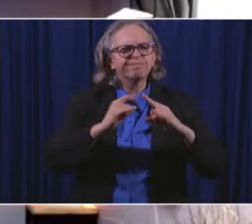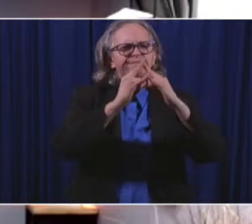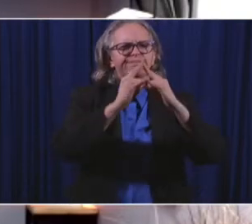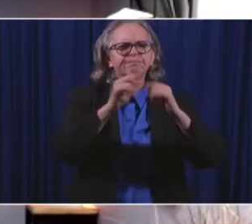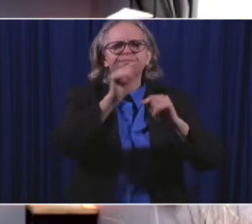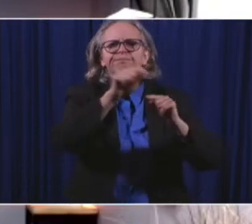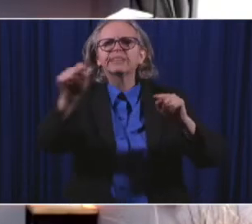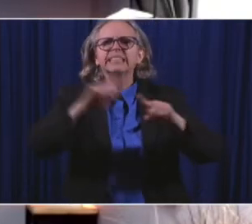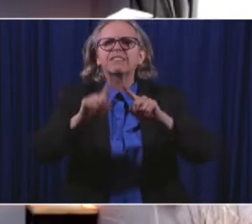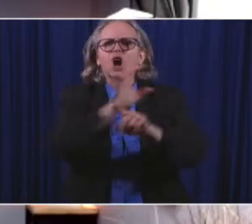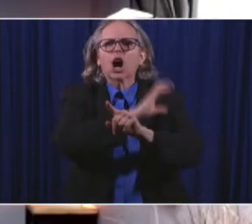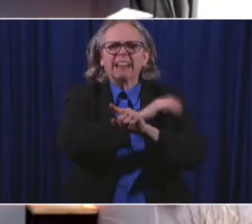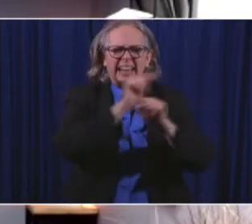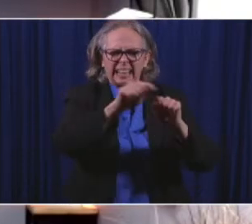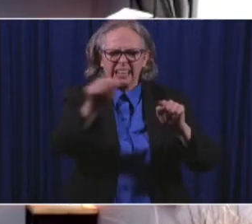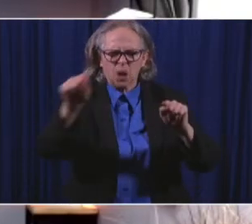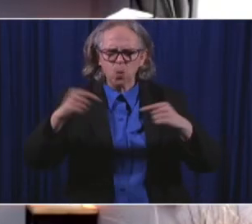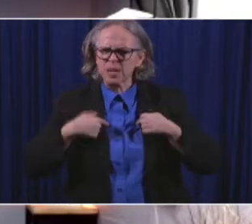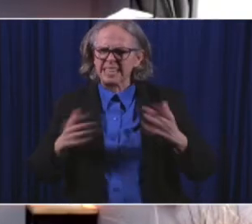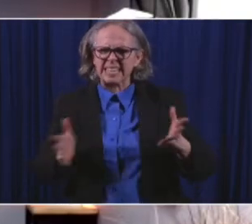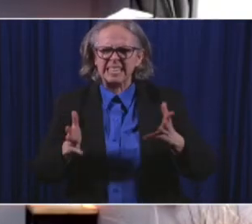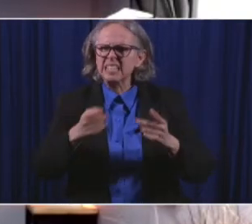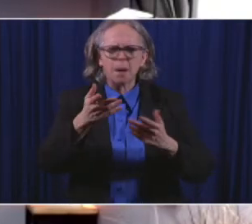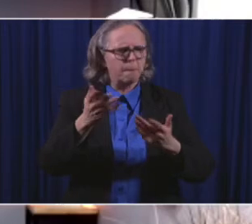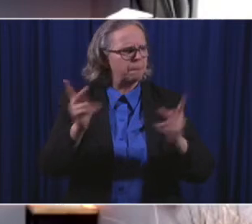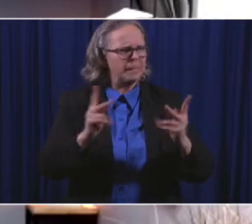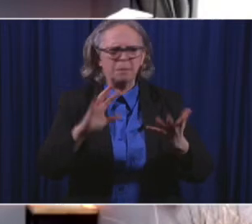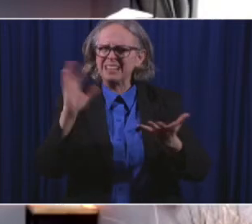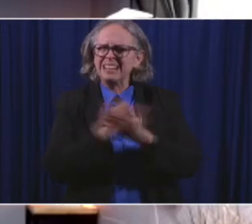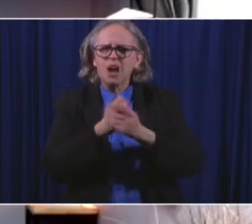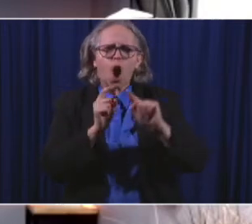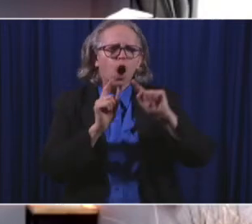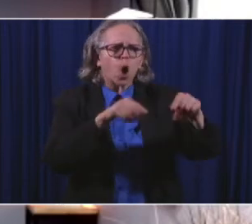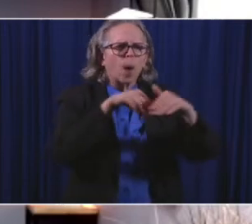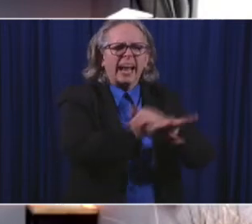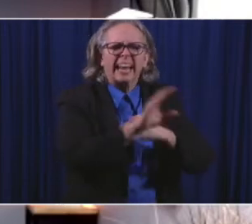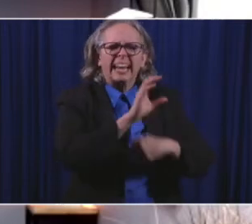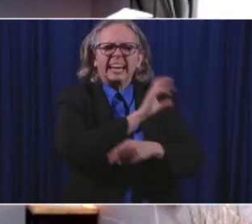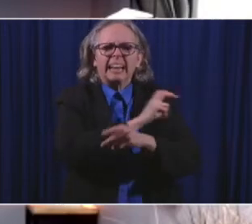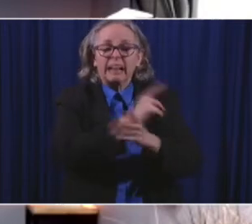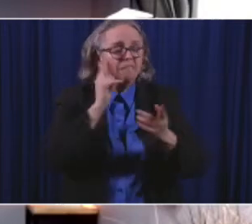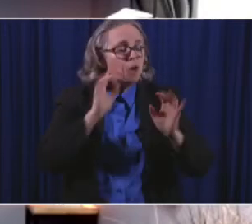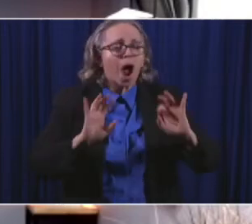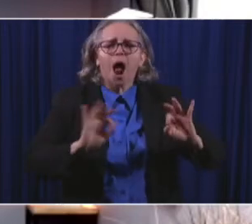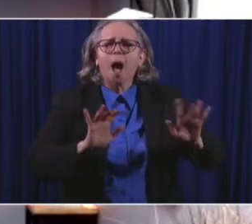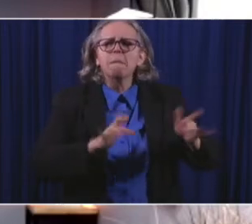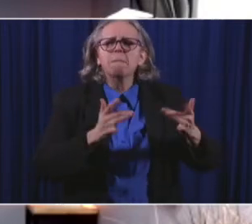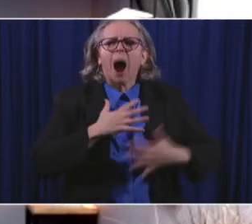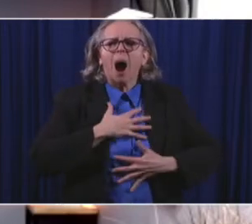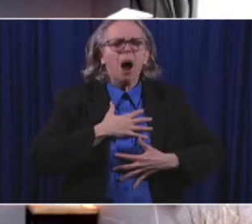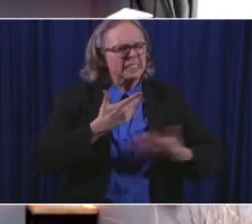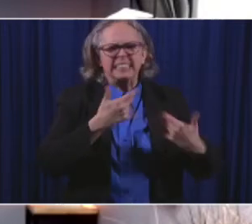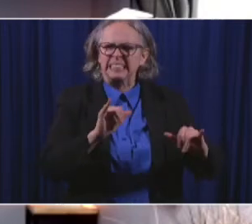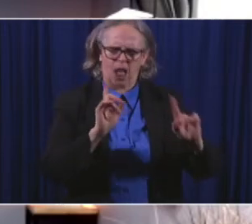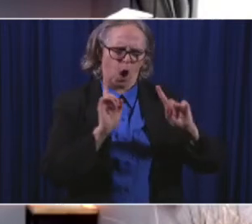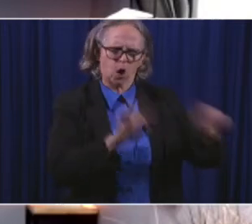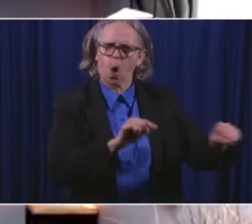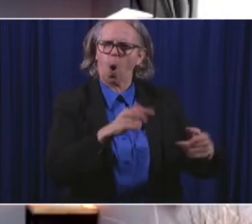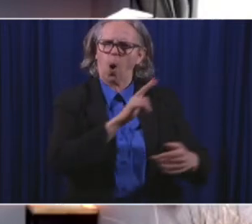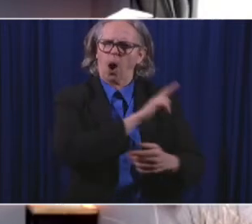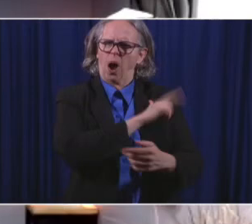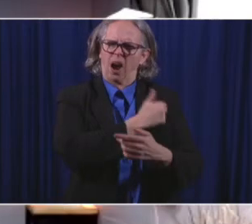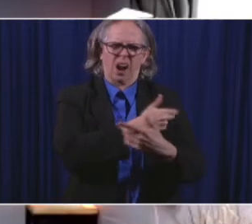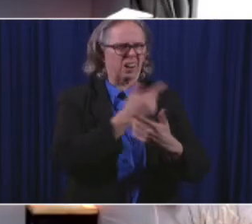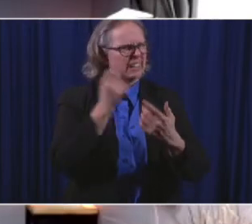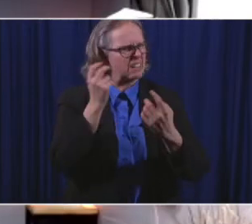people to utilize those clinics for mild symptoms. It will definitely help us here in the ER to be